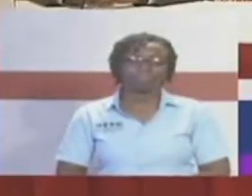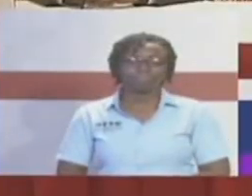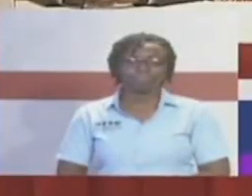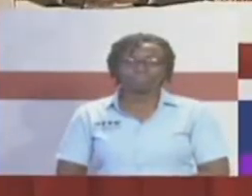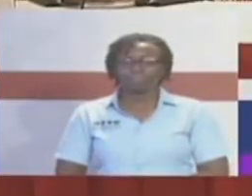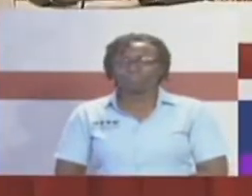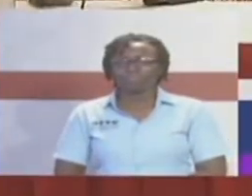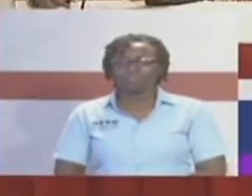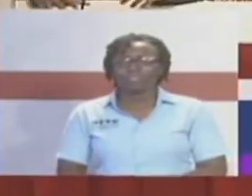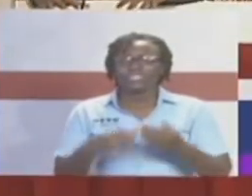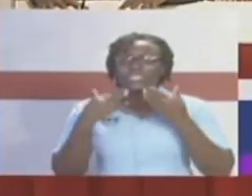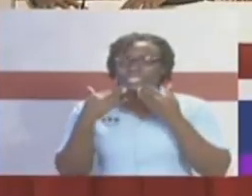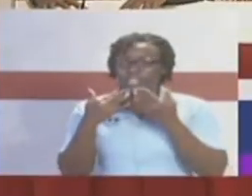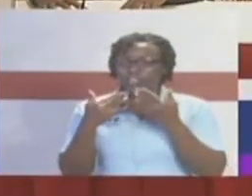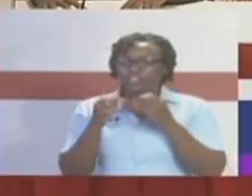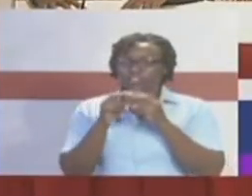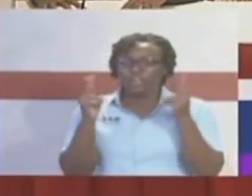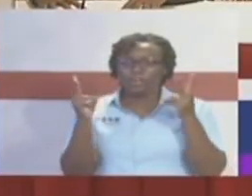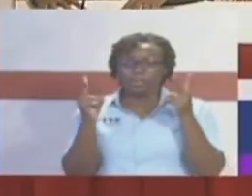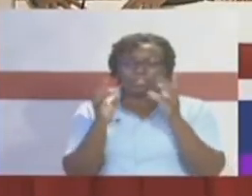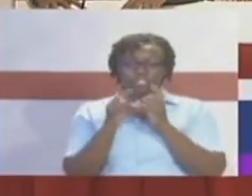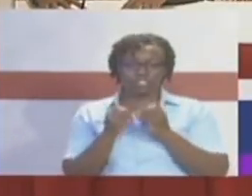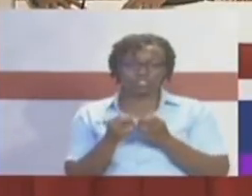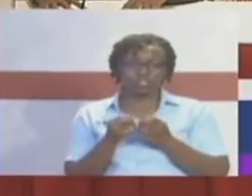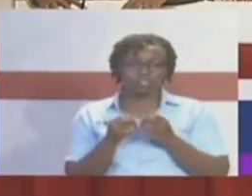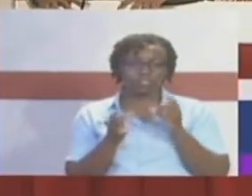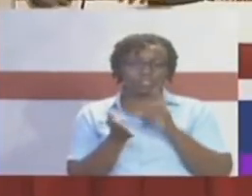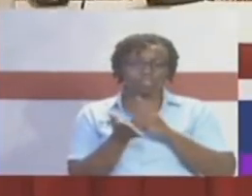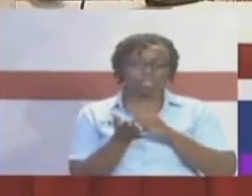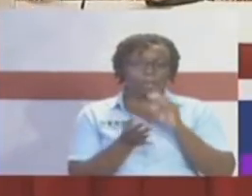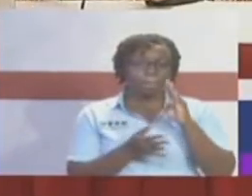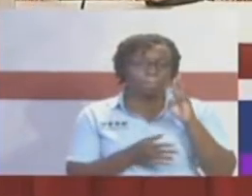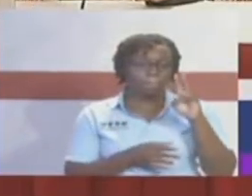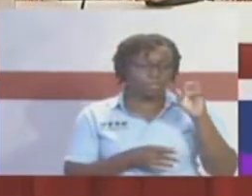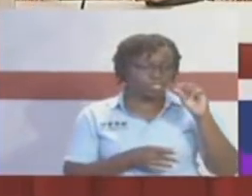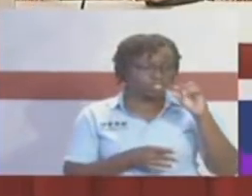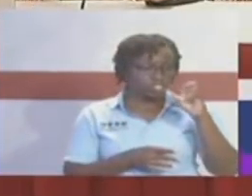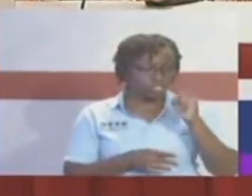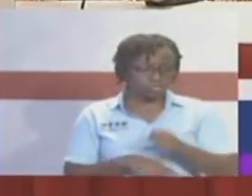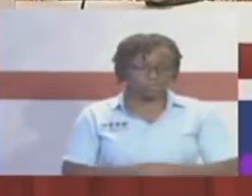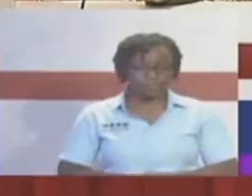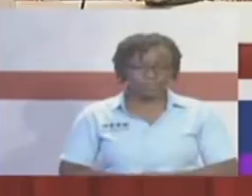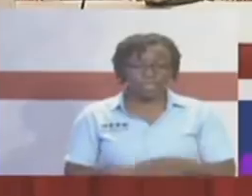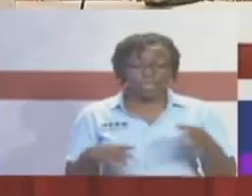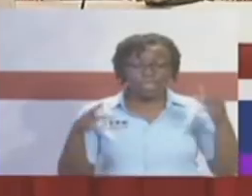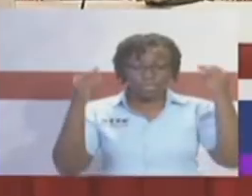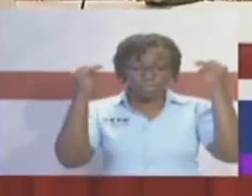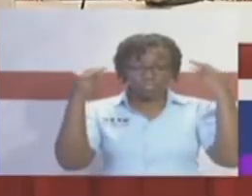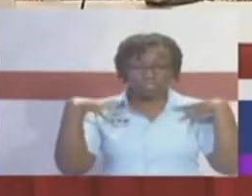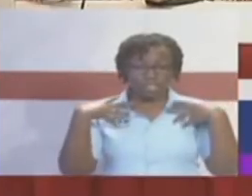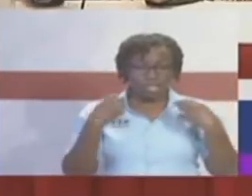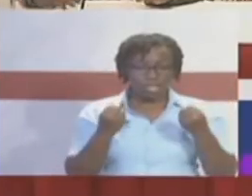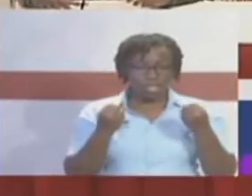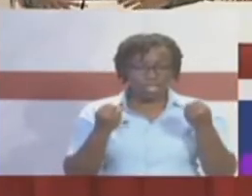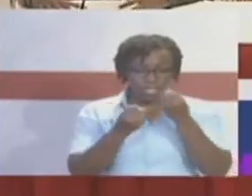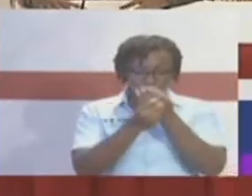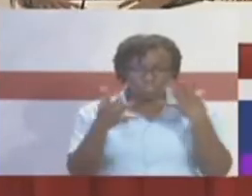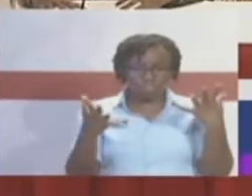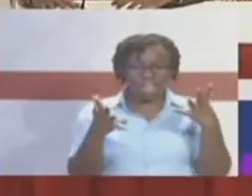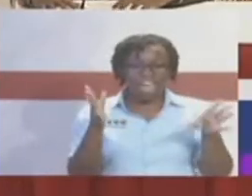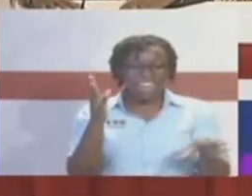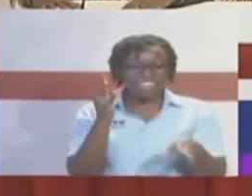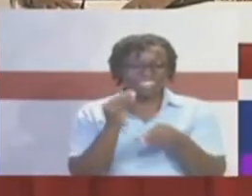Thank you very much, Dr. Burgess. The Ministry of Health advises that an additional primary dose of the COVID-19